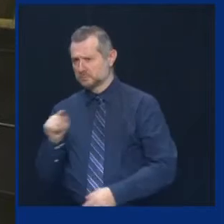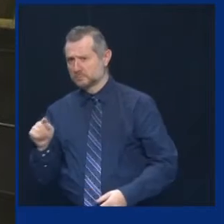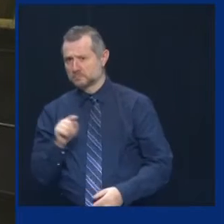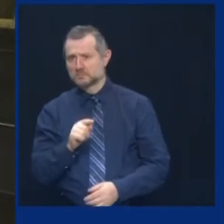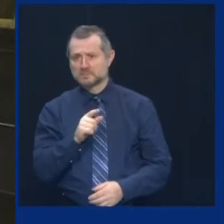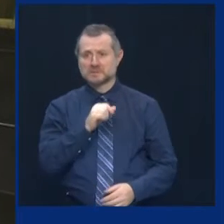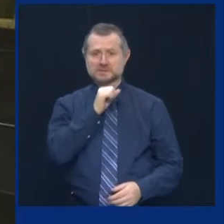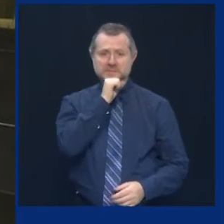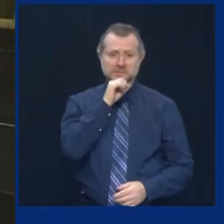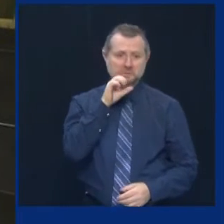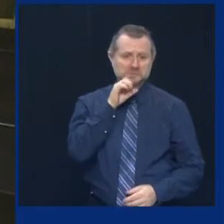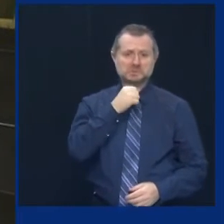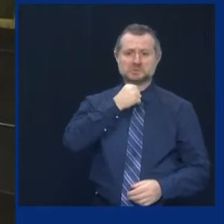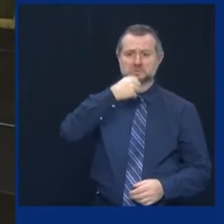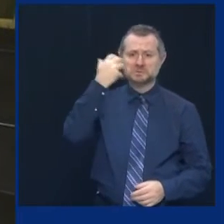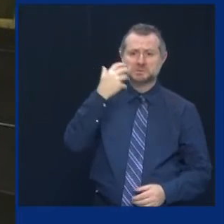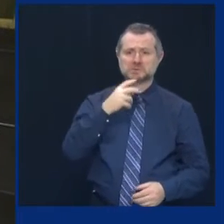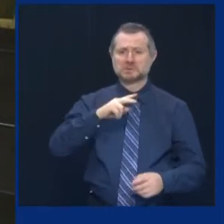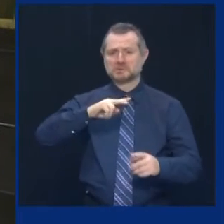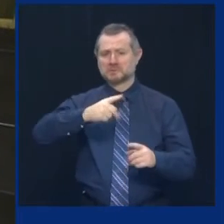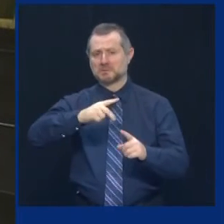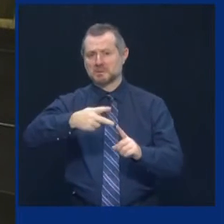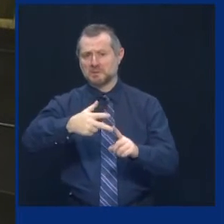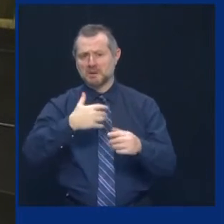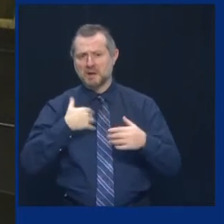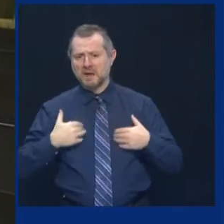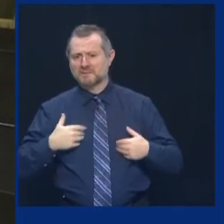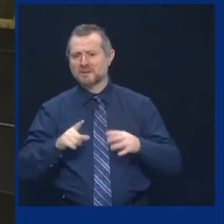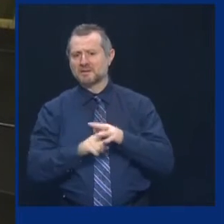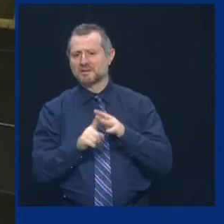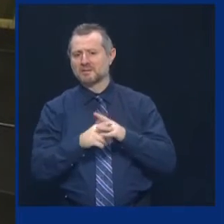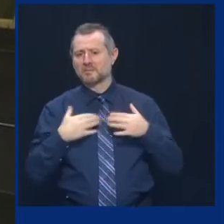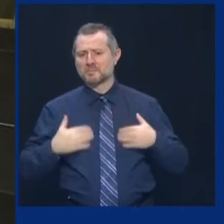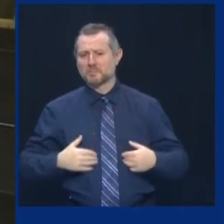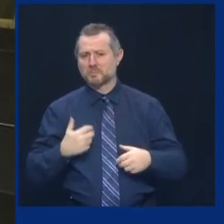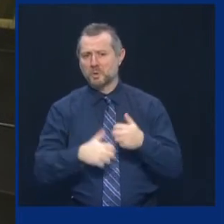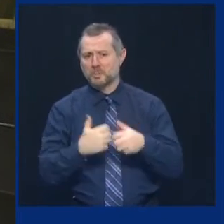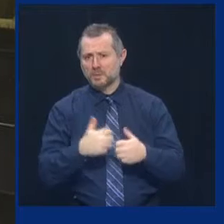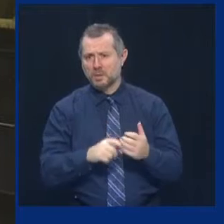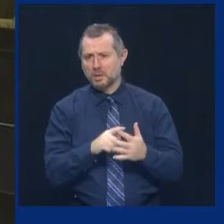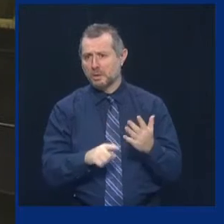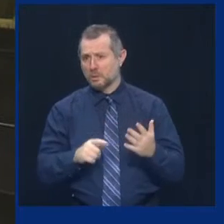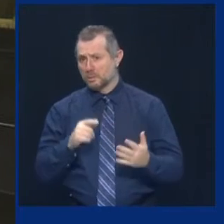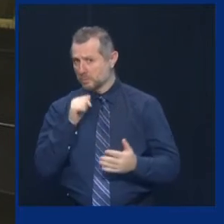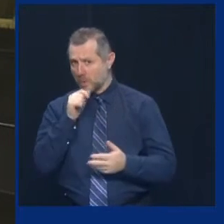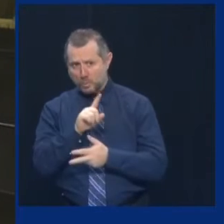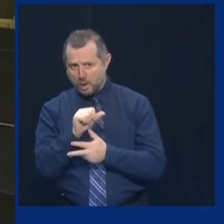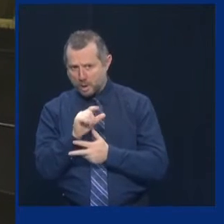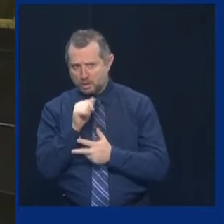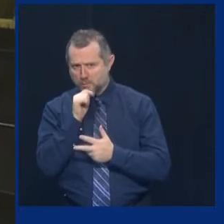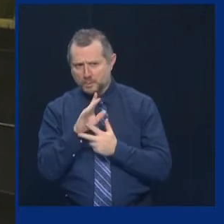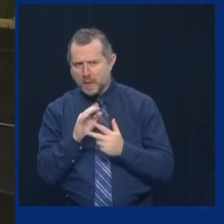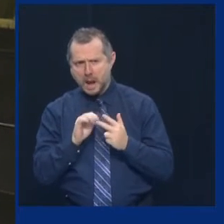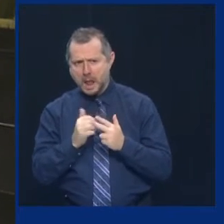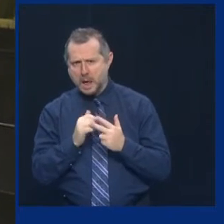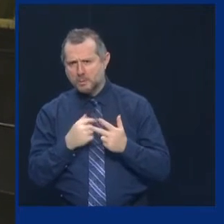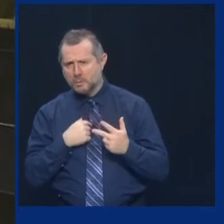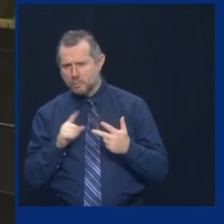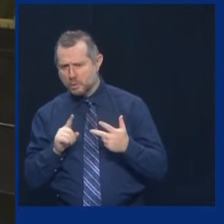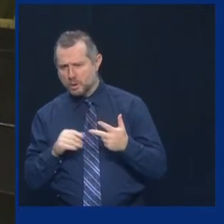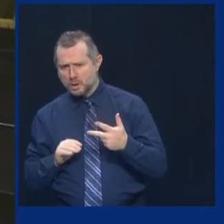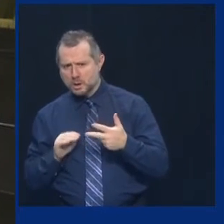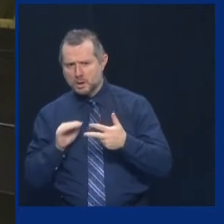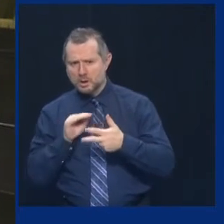with other health conditions? What should they be doing proactively to make sure that they are included when their time